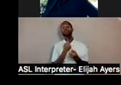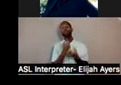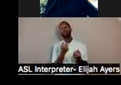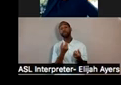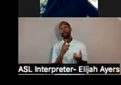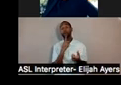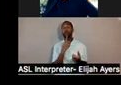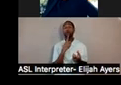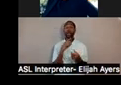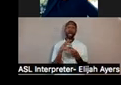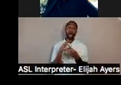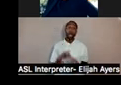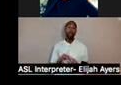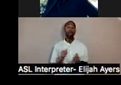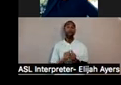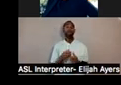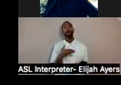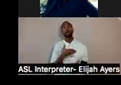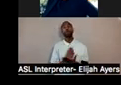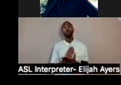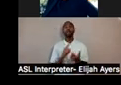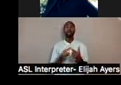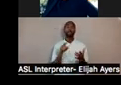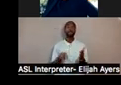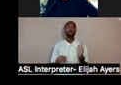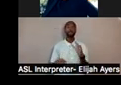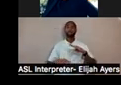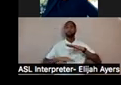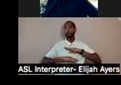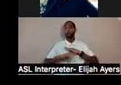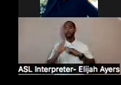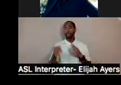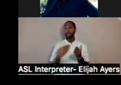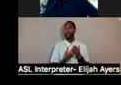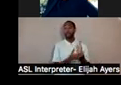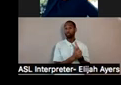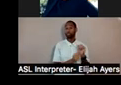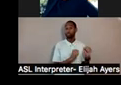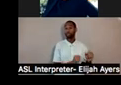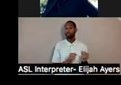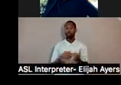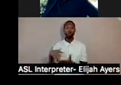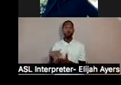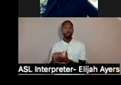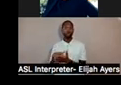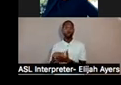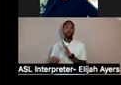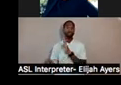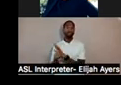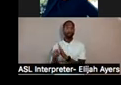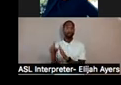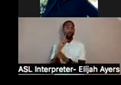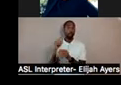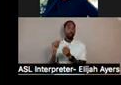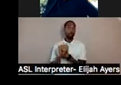really anchored in a right to have needs met. These are the skills, some of the strengths, right? The weaknesses of the competitive